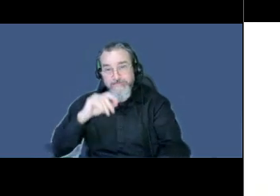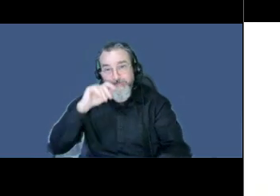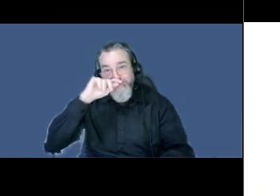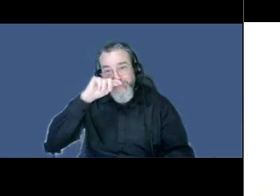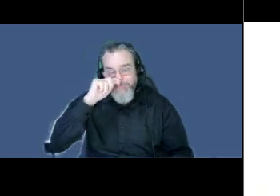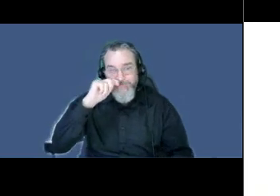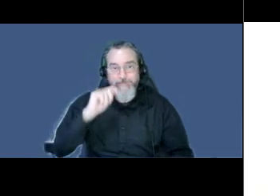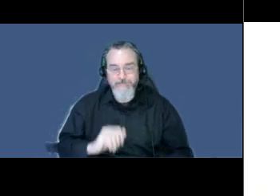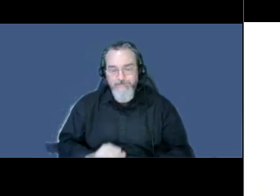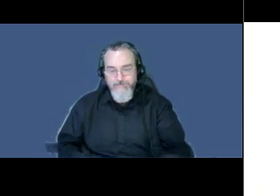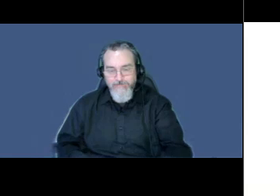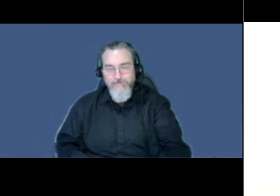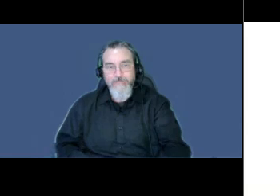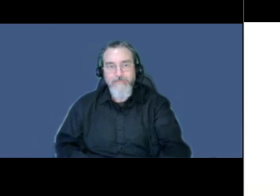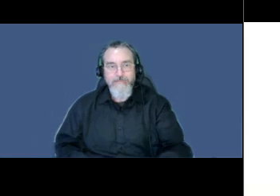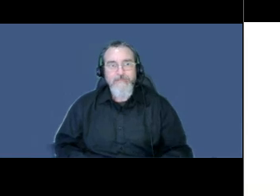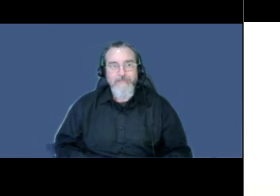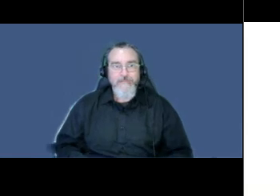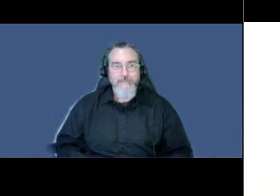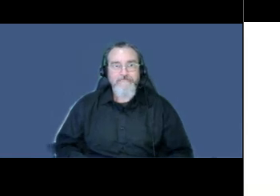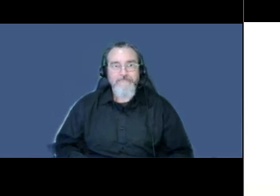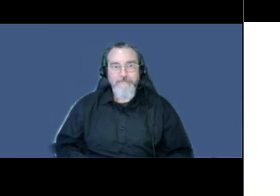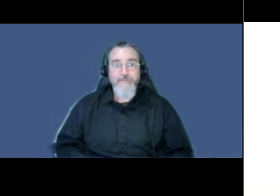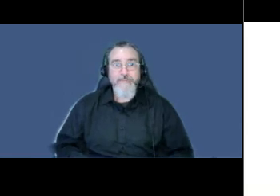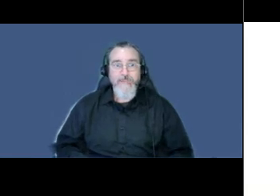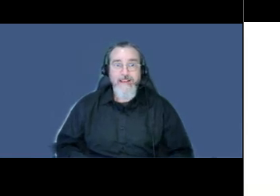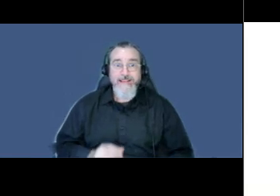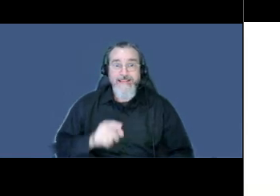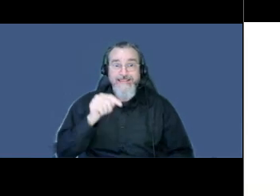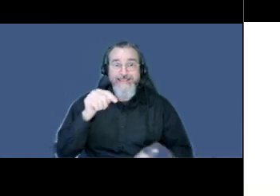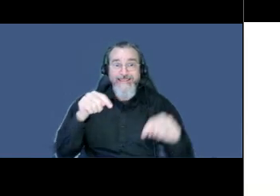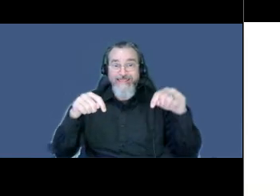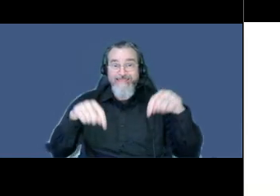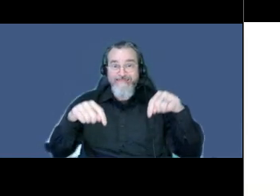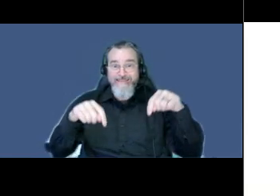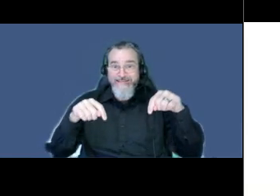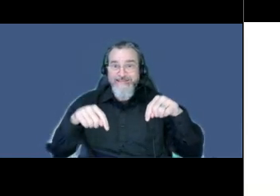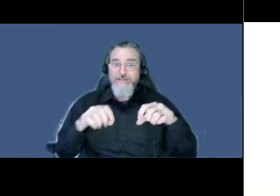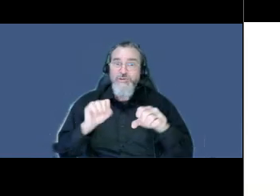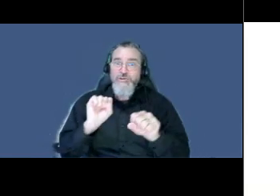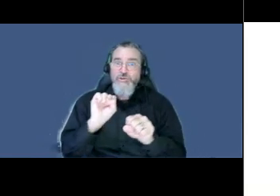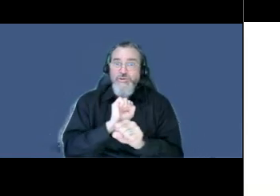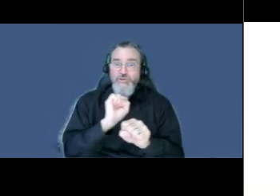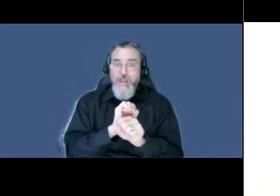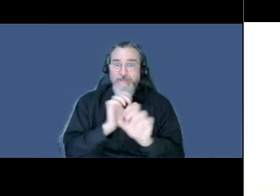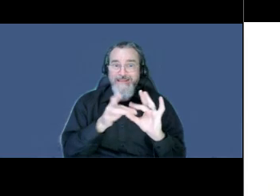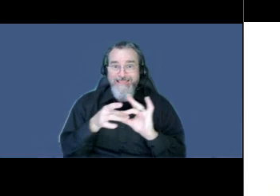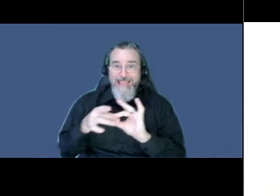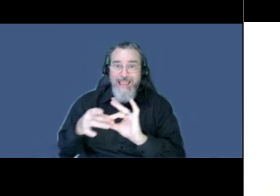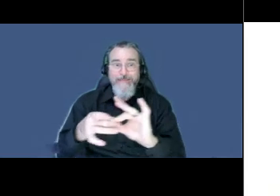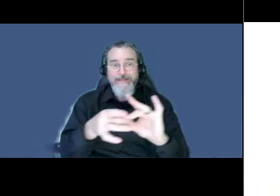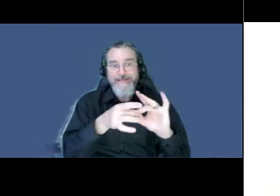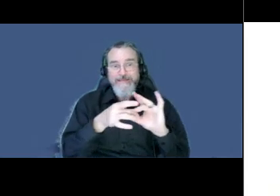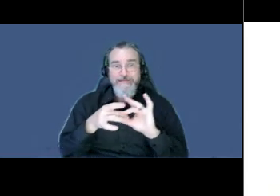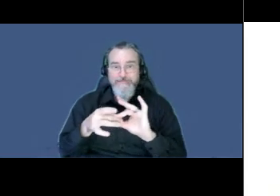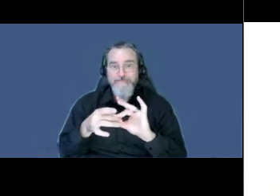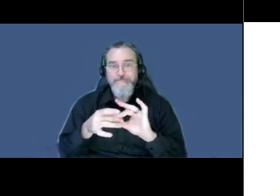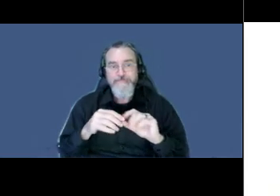So the Greater Boston Coastal Resilience Jobs Alliance, or Climate and Coastal Resilience